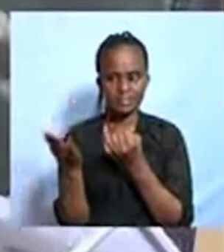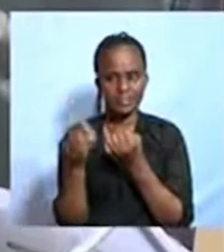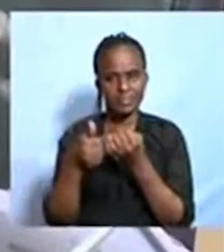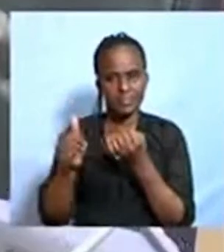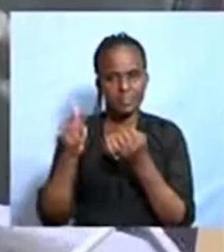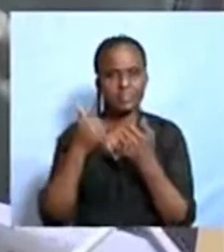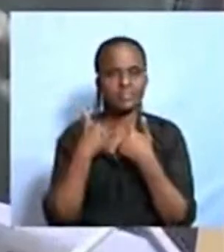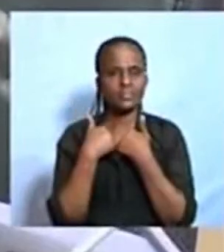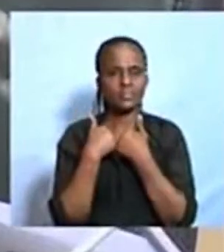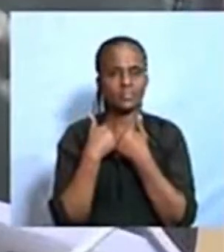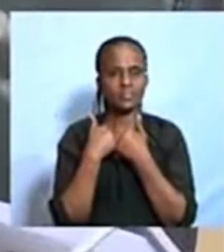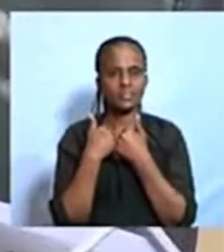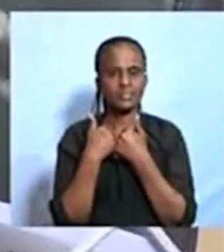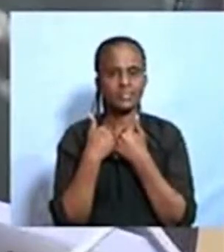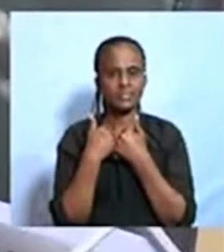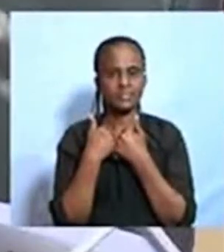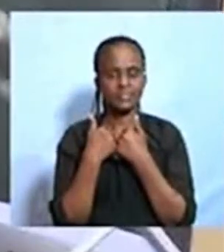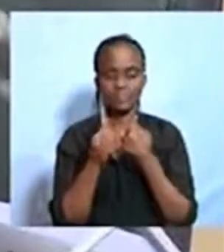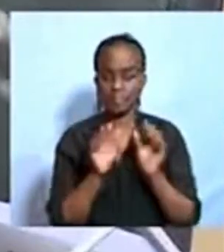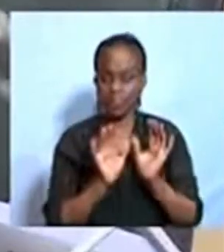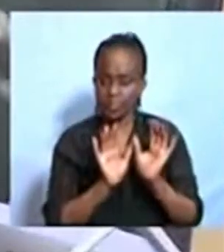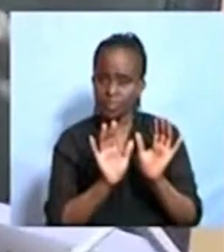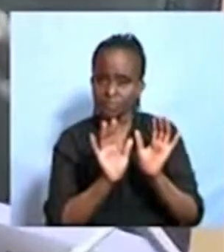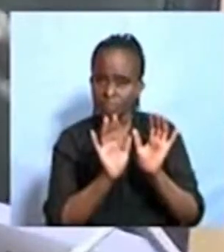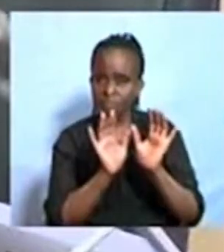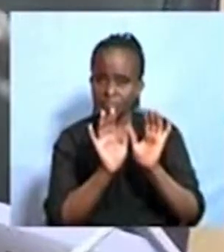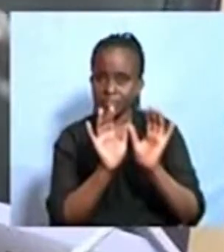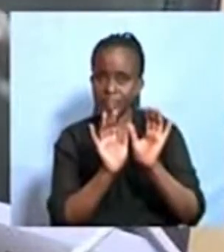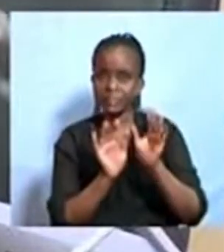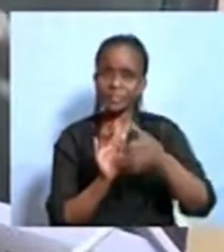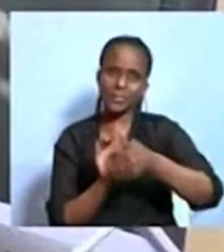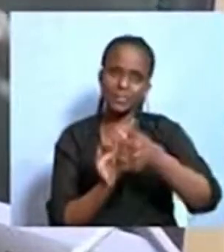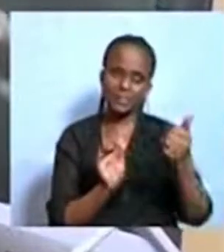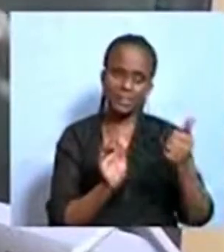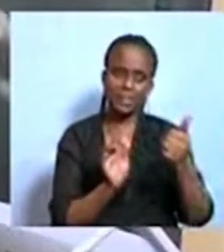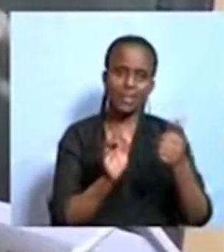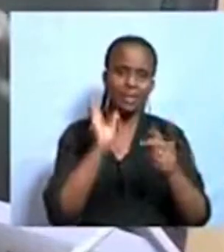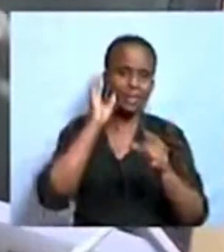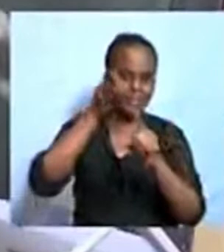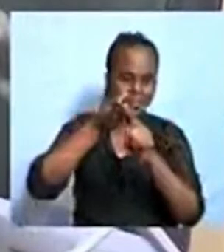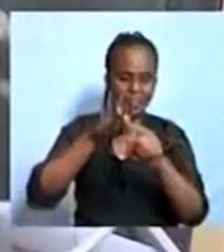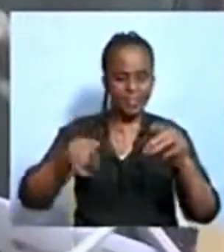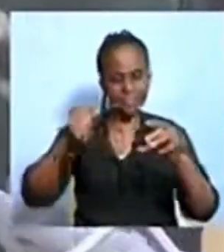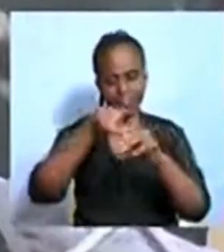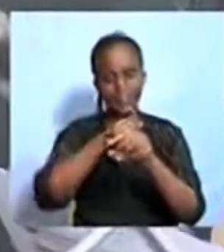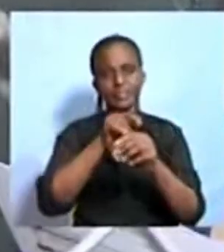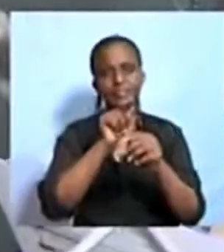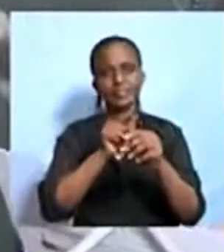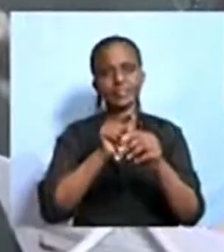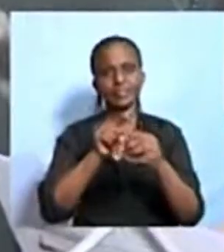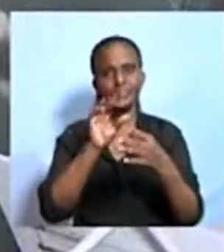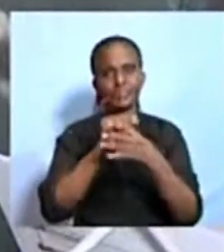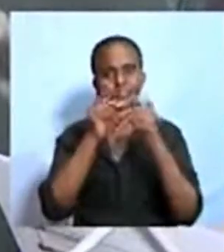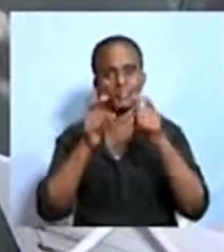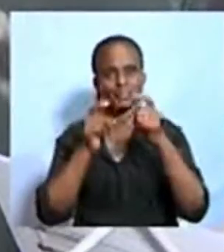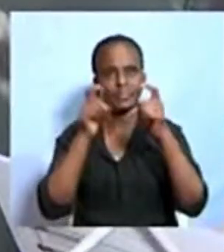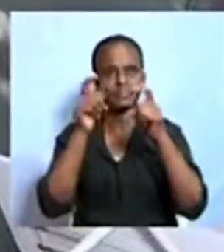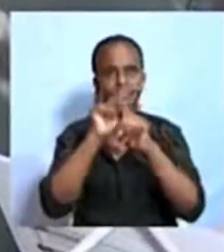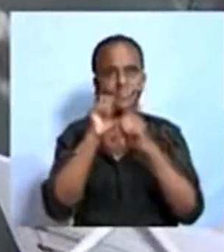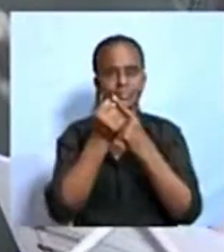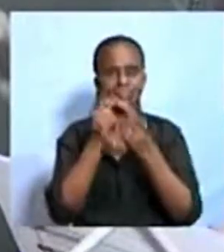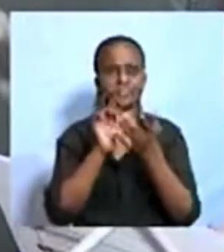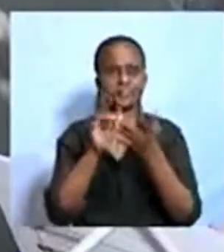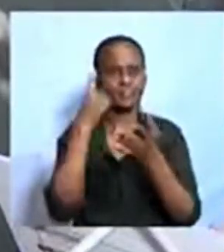you push for either your direct involvement in the promotion of traditional medicine,